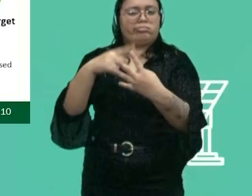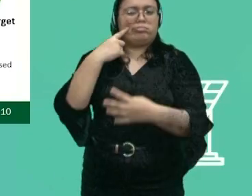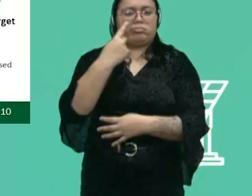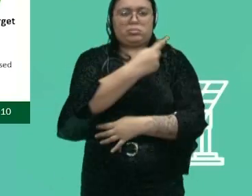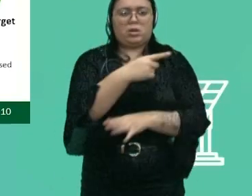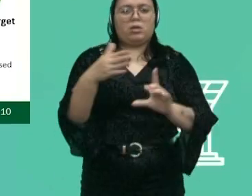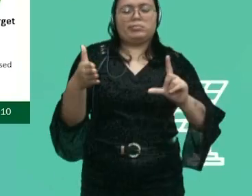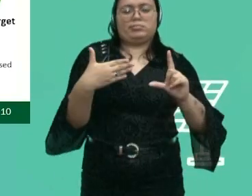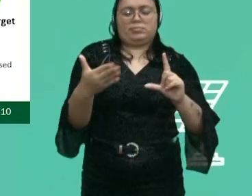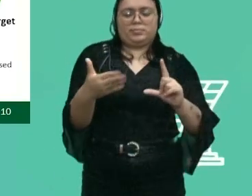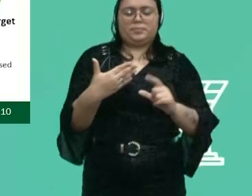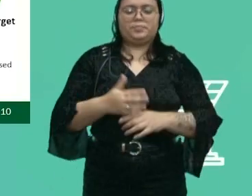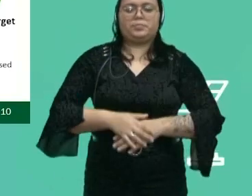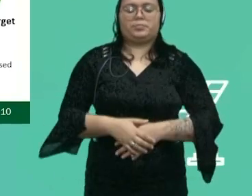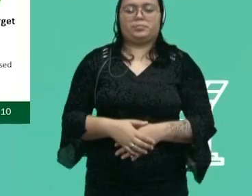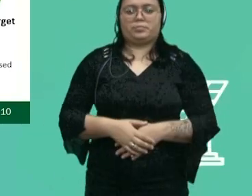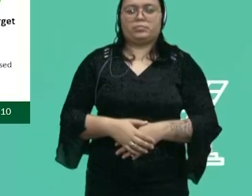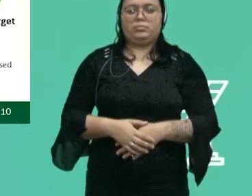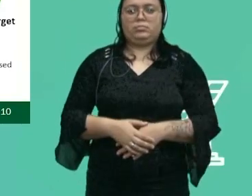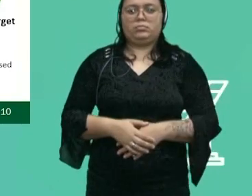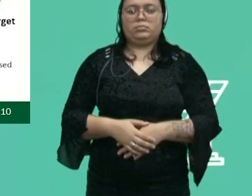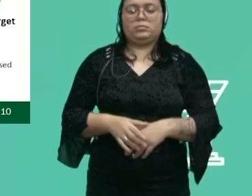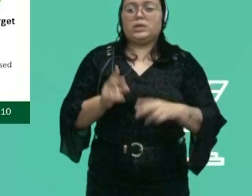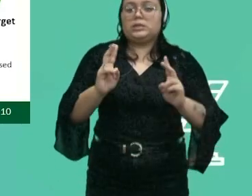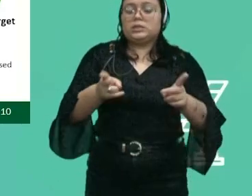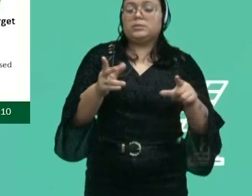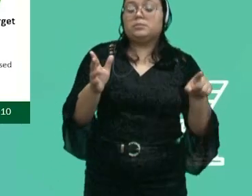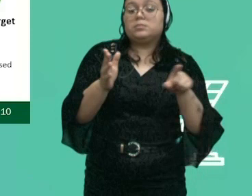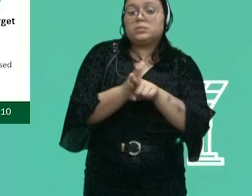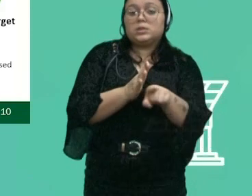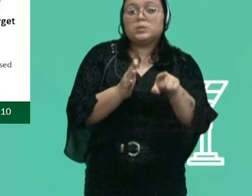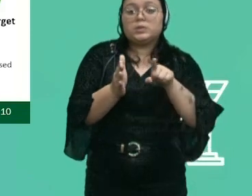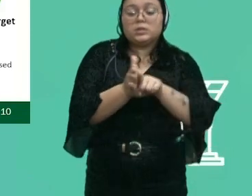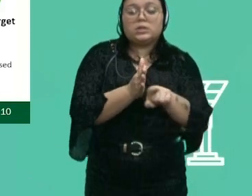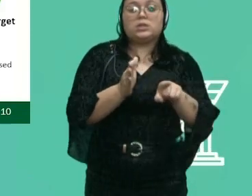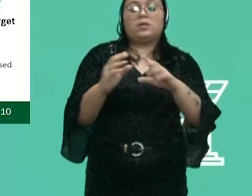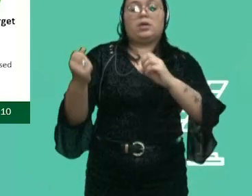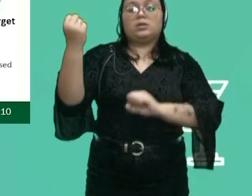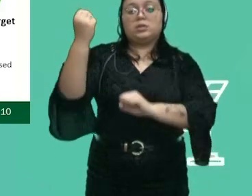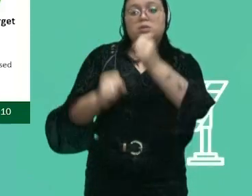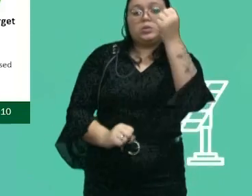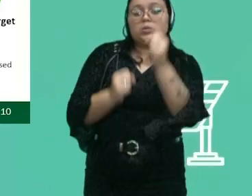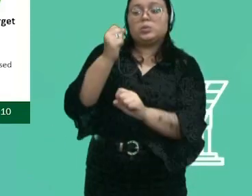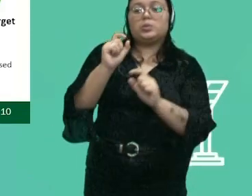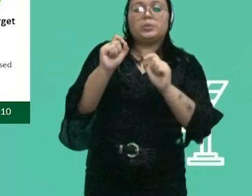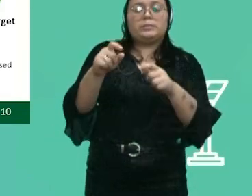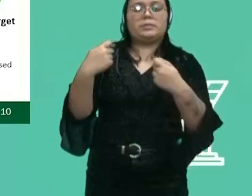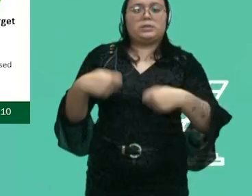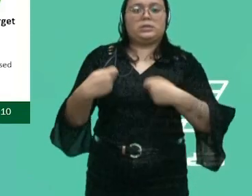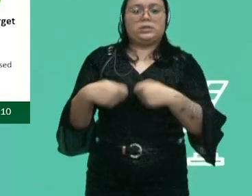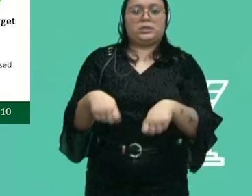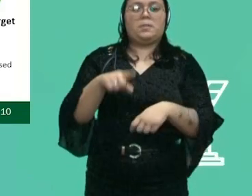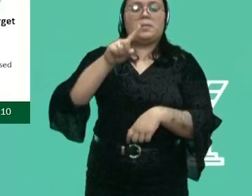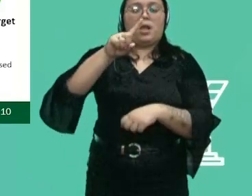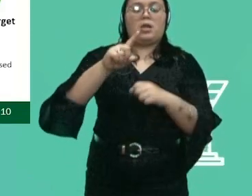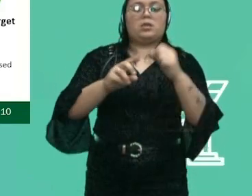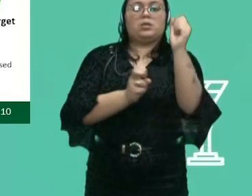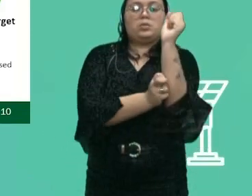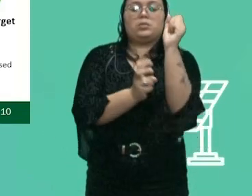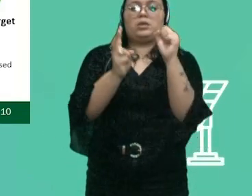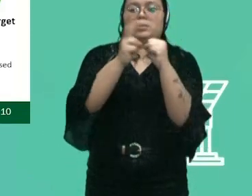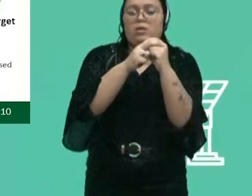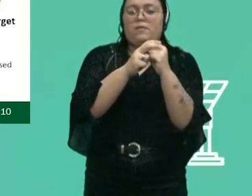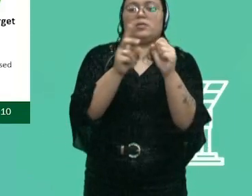to be competitive, really a sustainable market. And then every year we project the cost at low volume. So this is fuel cells for heavy